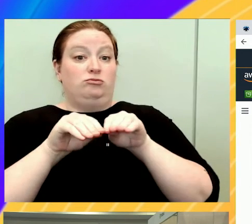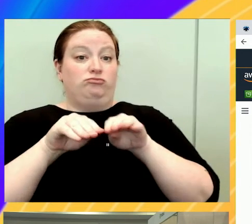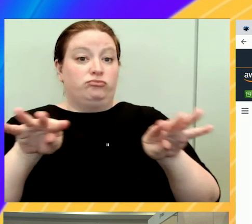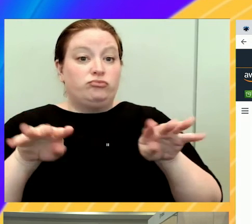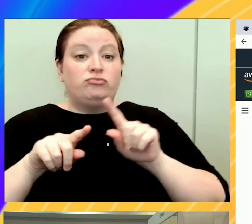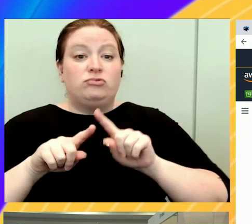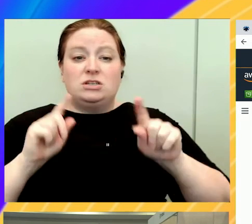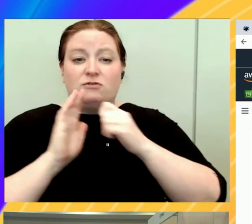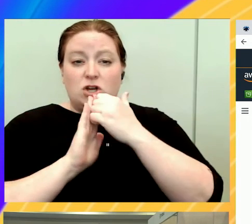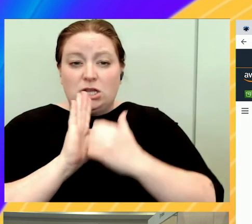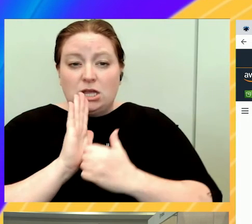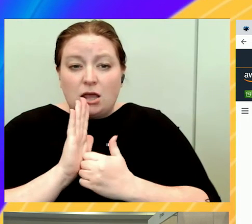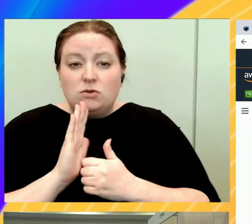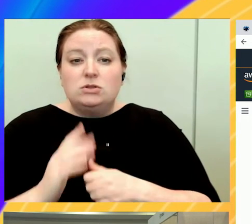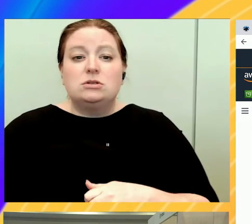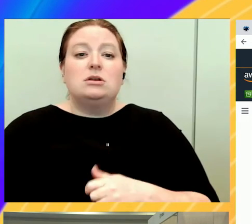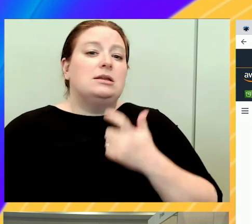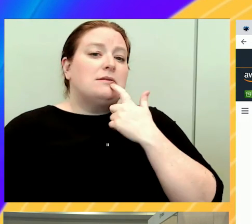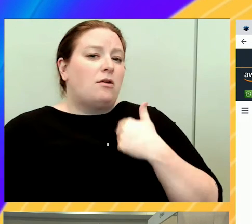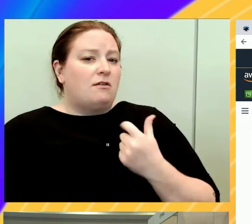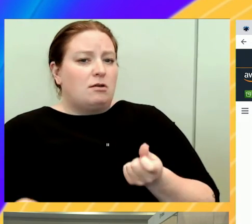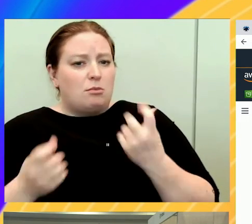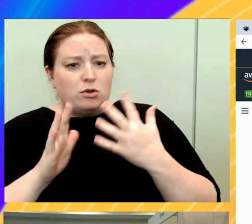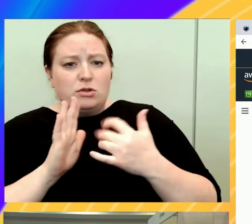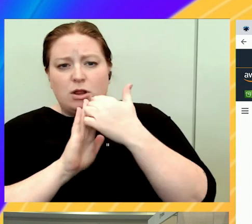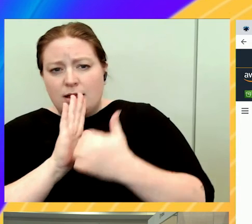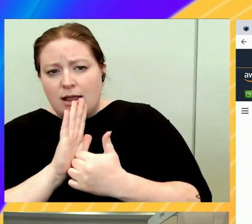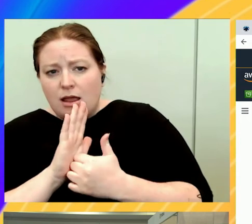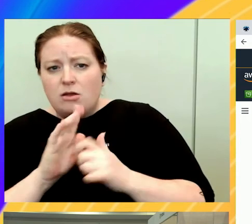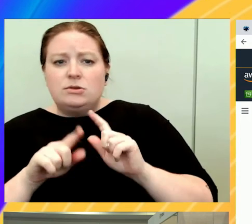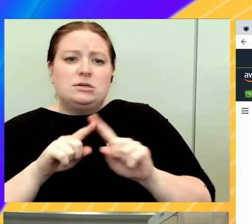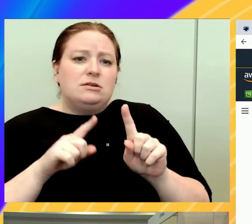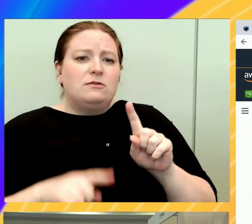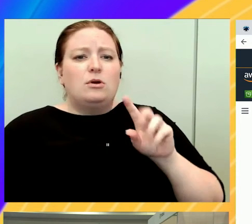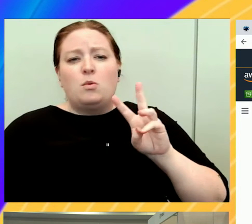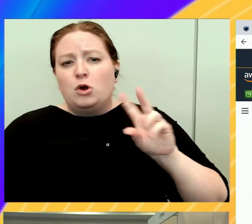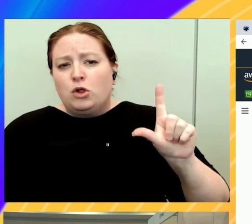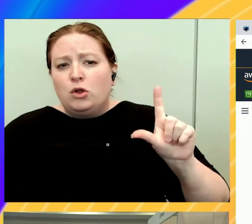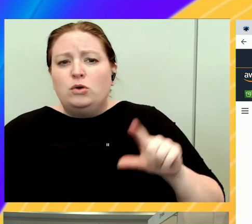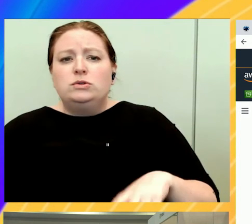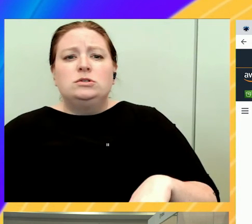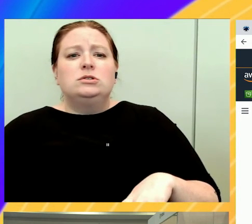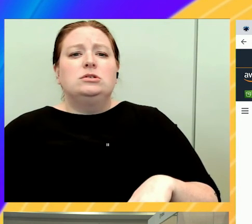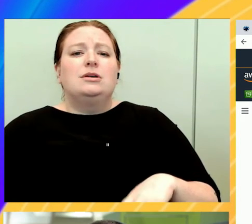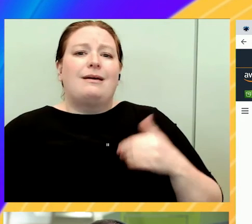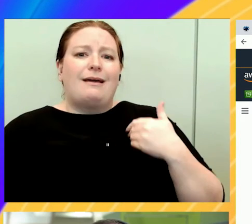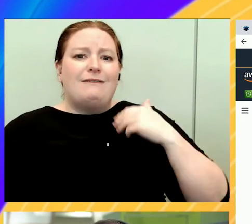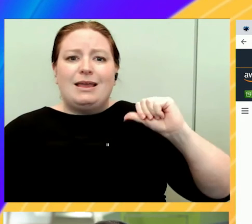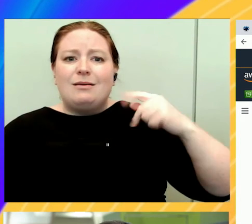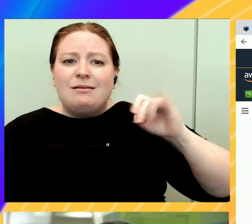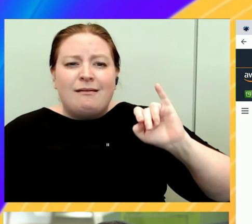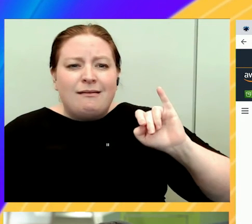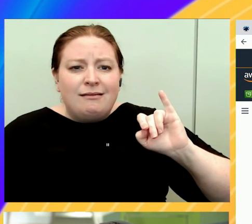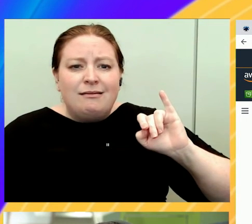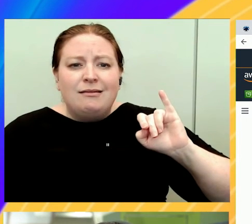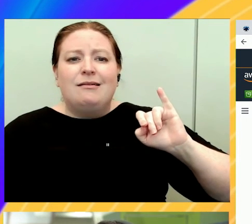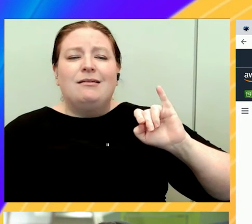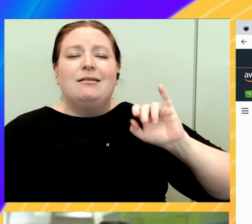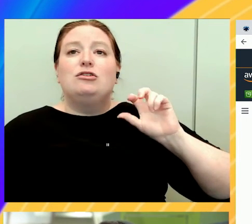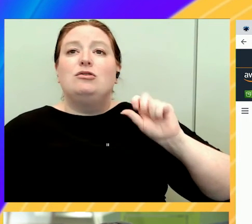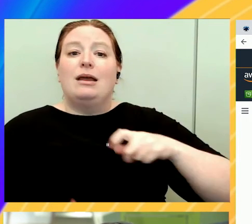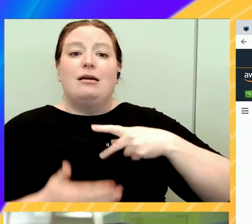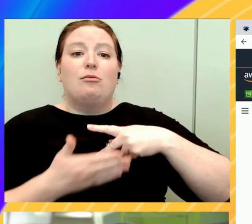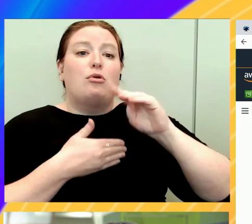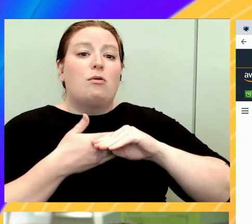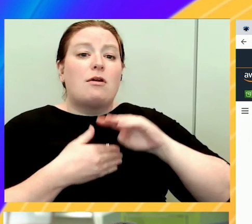let's say you've got multiple accounts with different workloads in them. You can there's an API for it, so you can, for example, like programmatically list all the